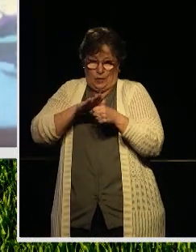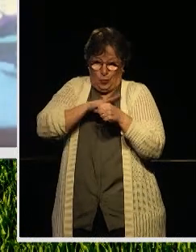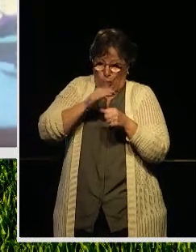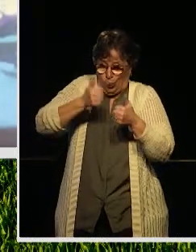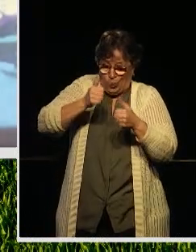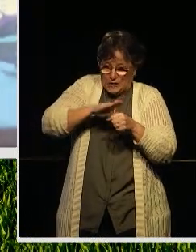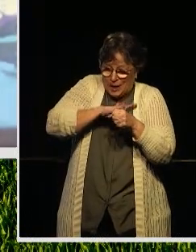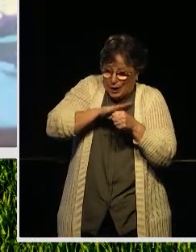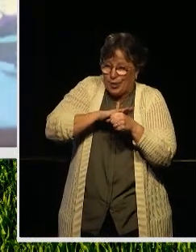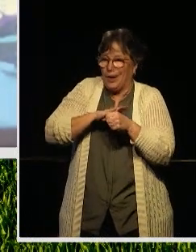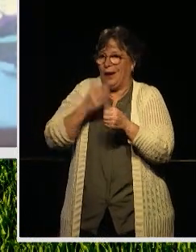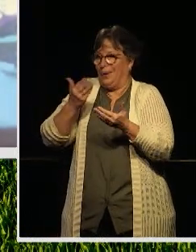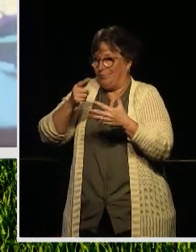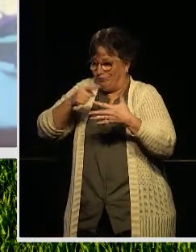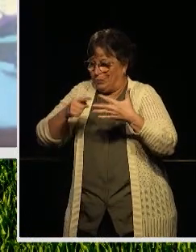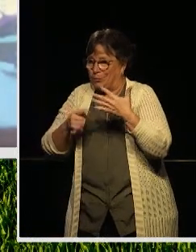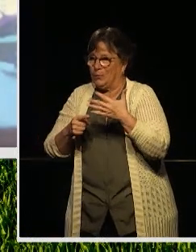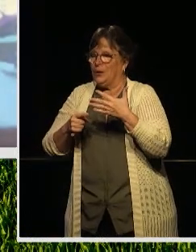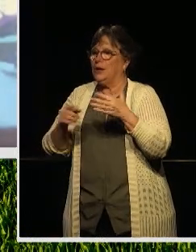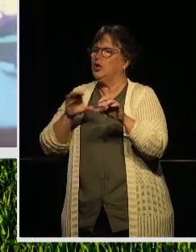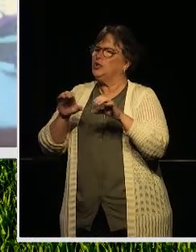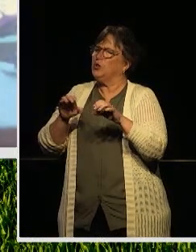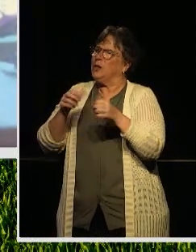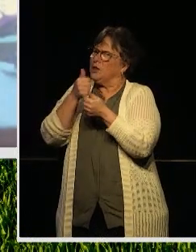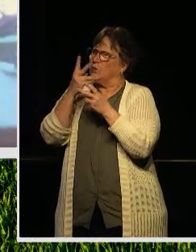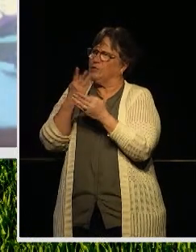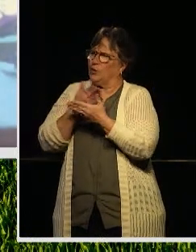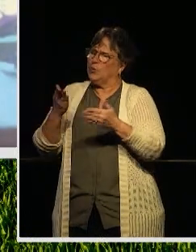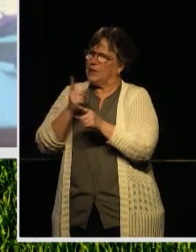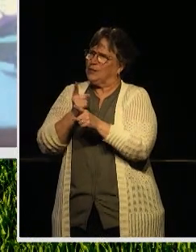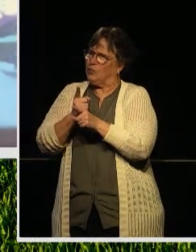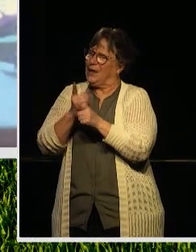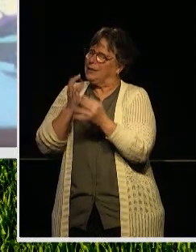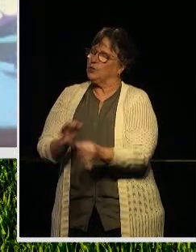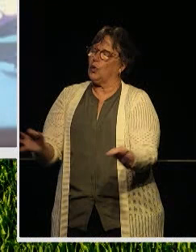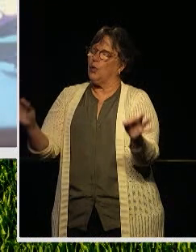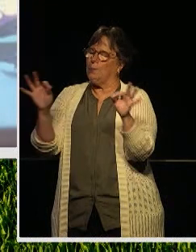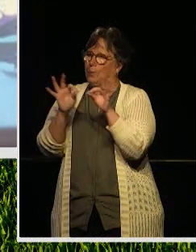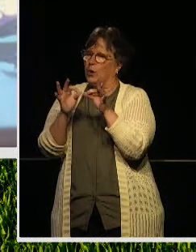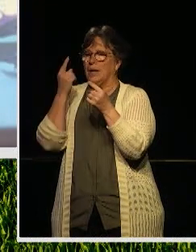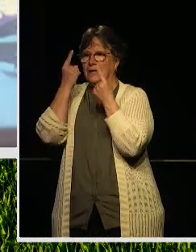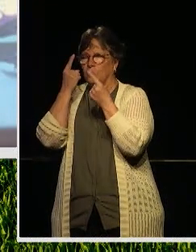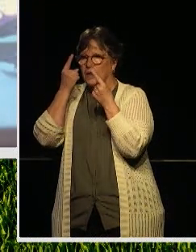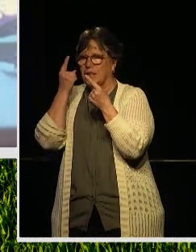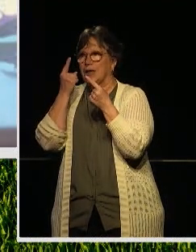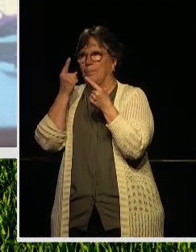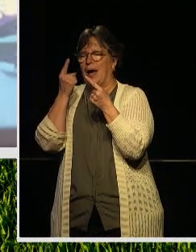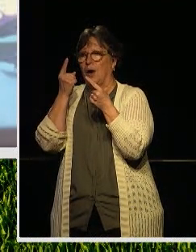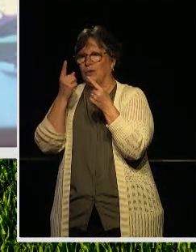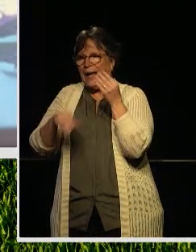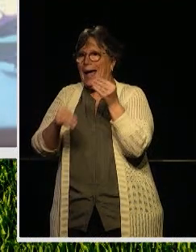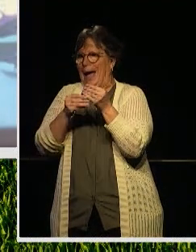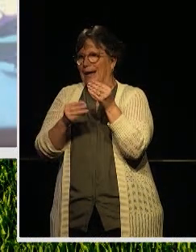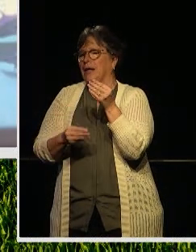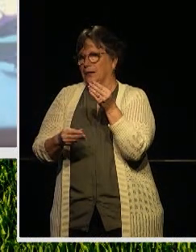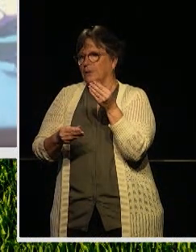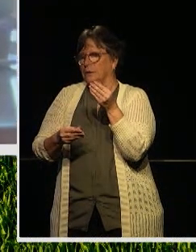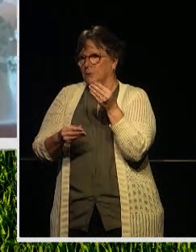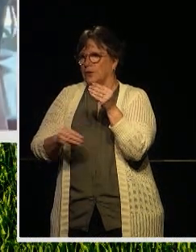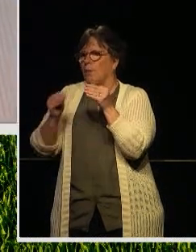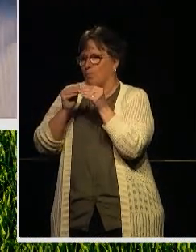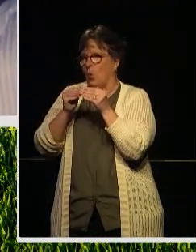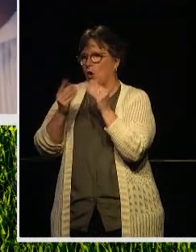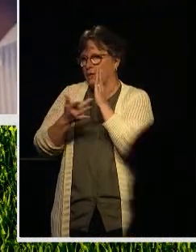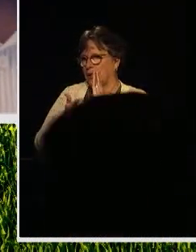So I think getting those two things right, I think is critical as we think of scaling more technologies with the farmer,